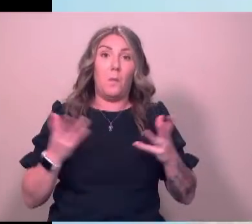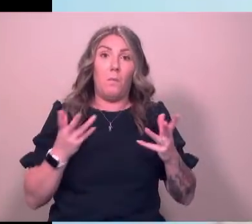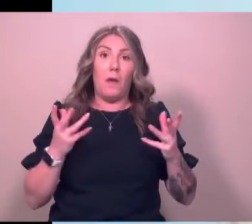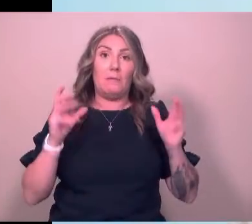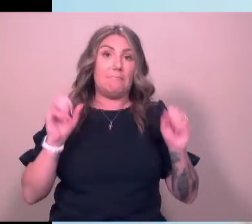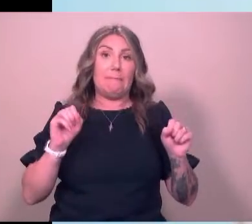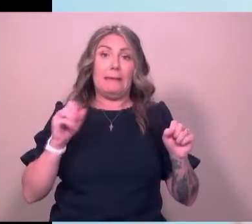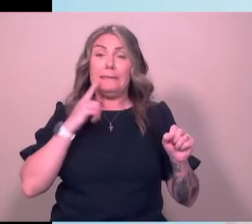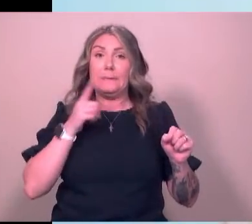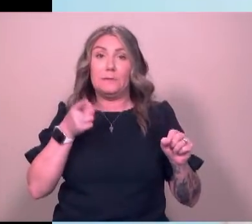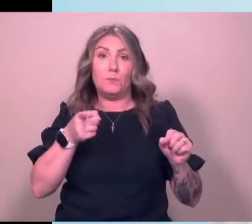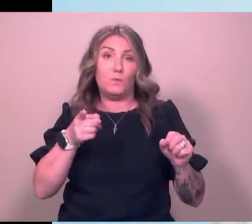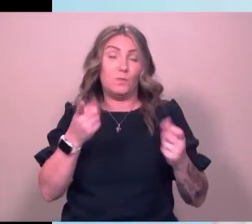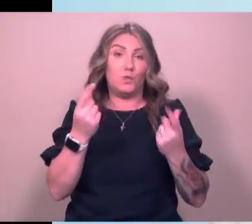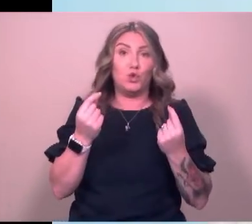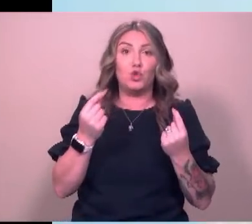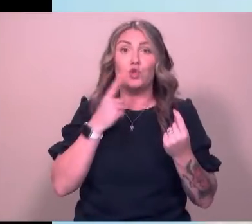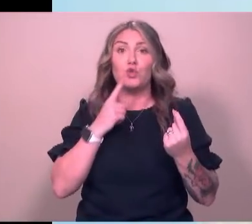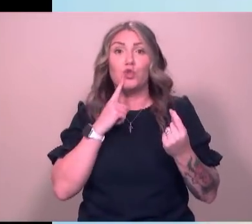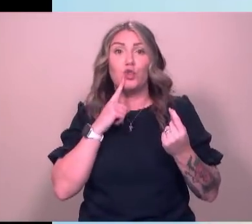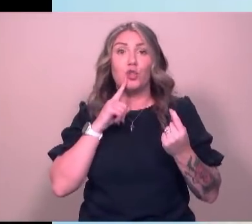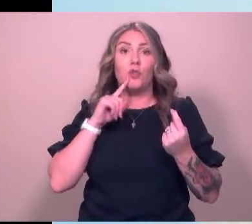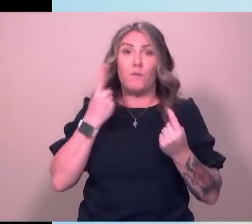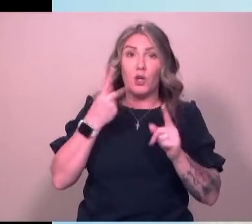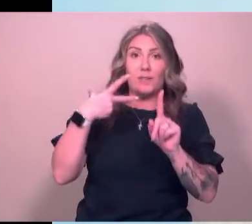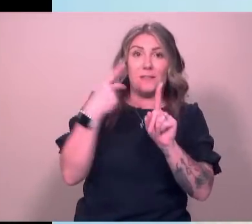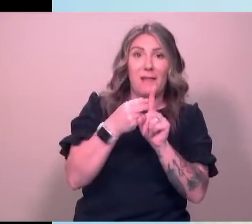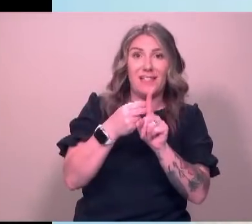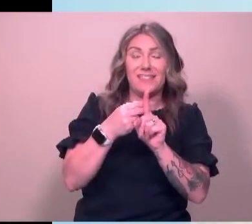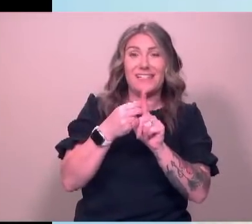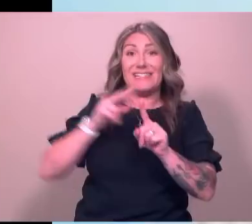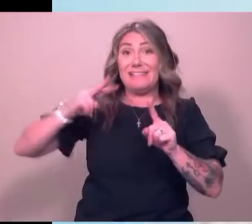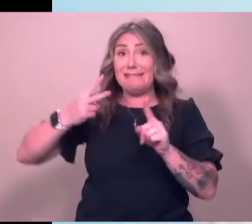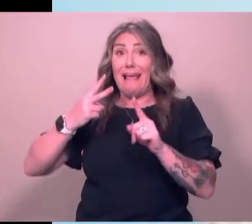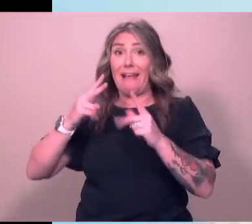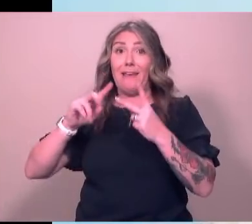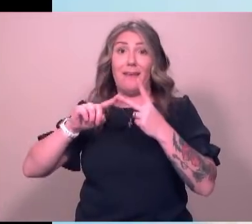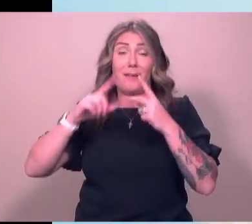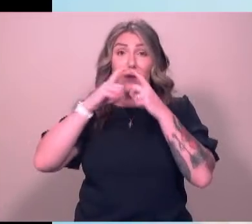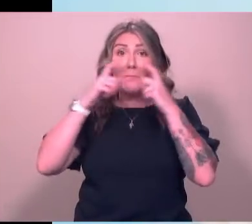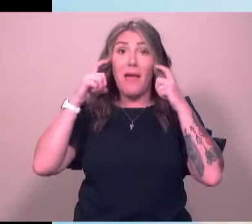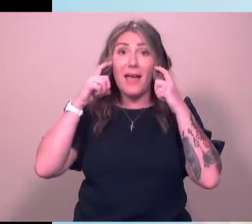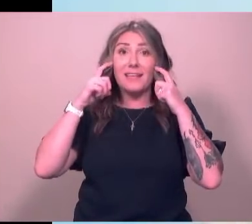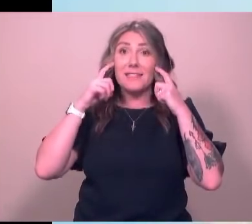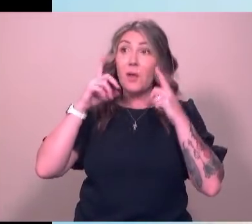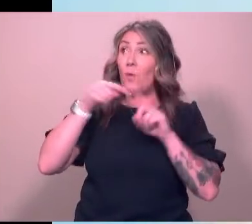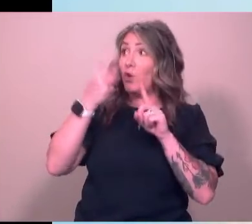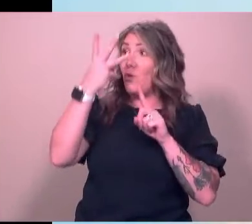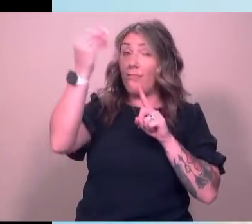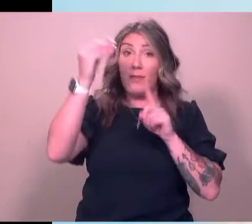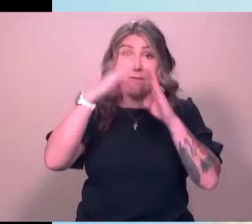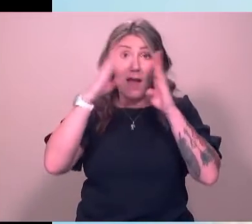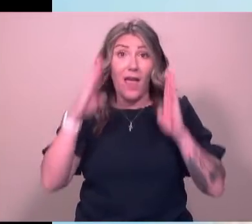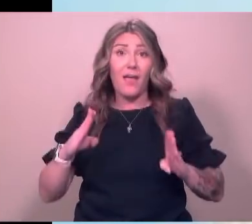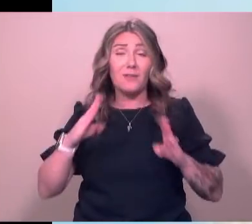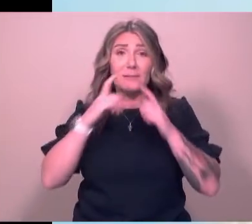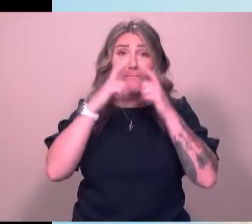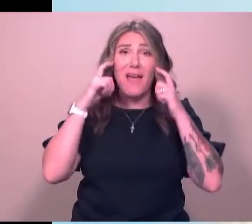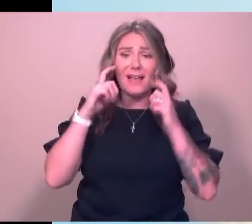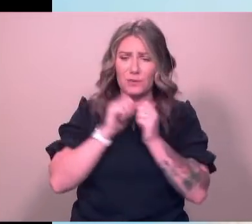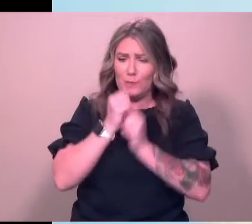foremost, get vaccinated. Second, when you go to get your vaccine, wear a mask. And then every other time you leave the house, wear a mask. Wash your